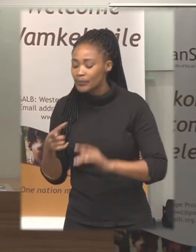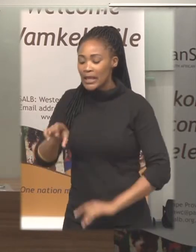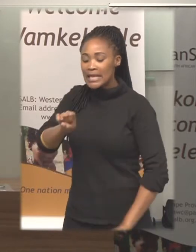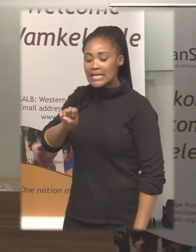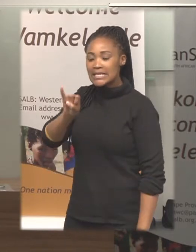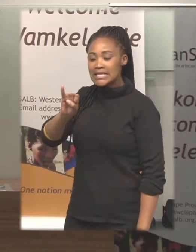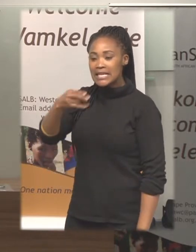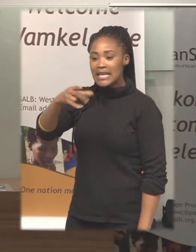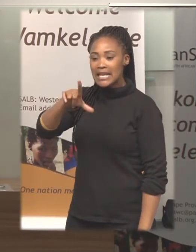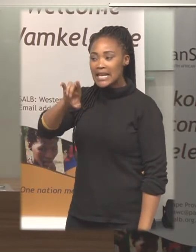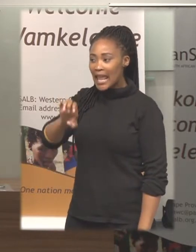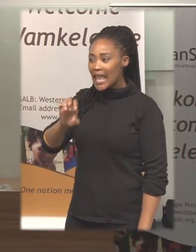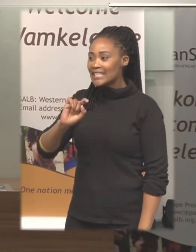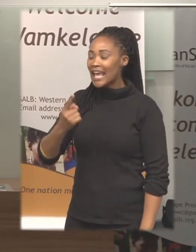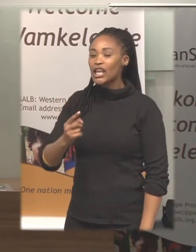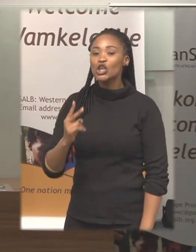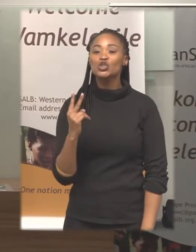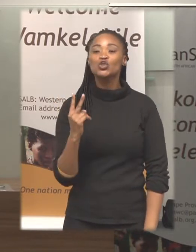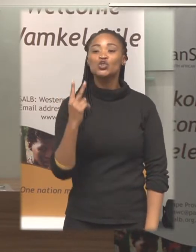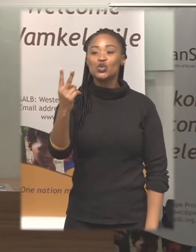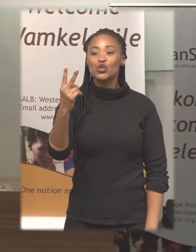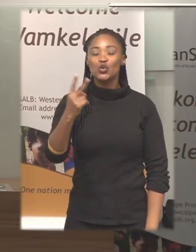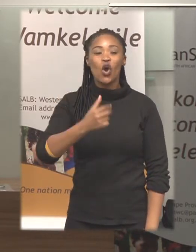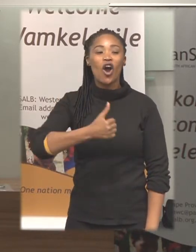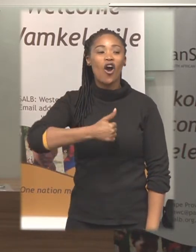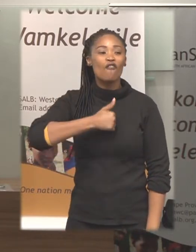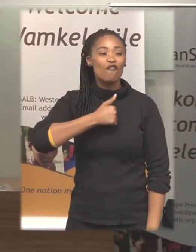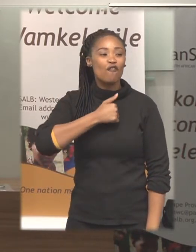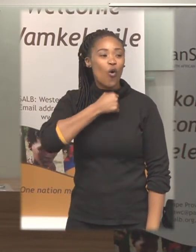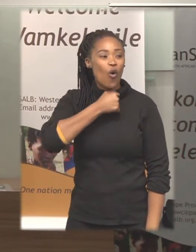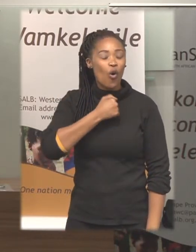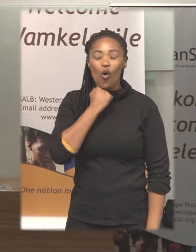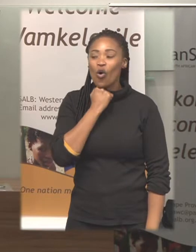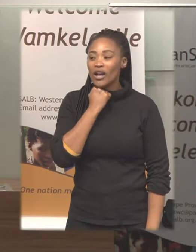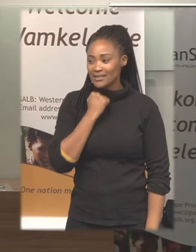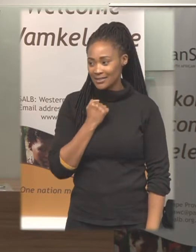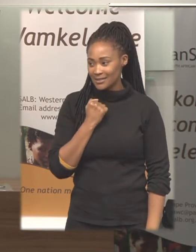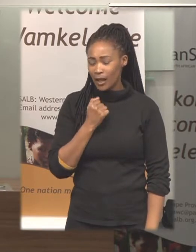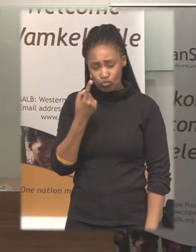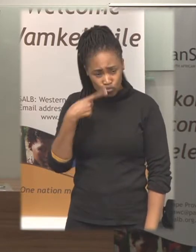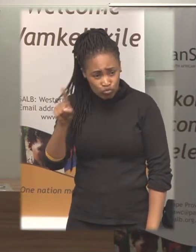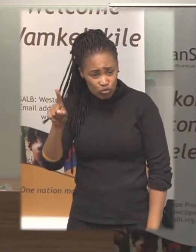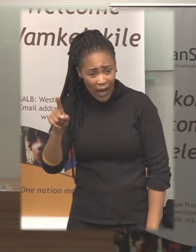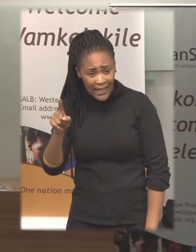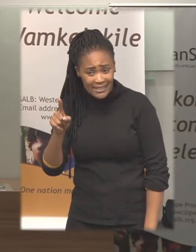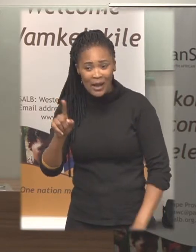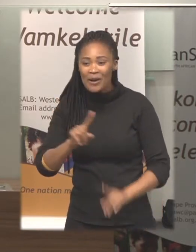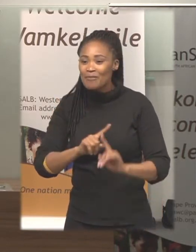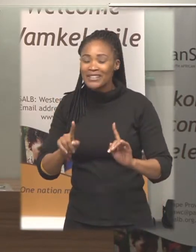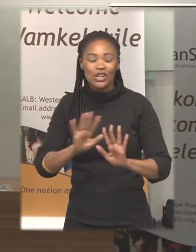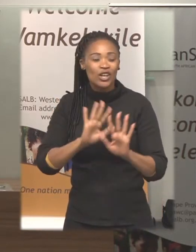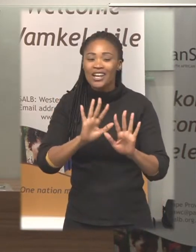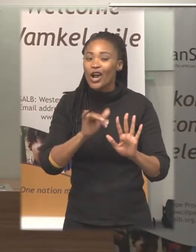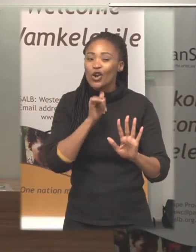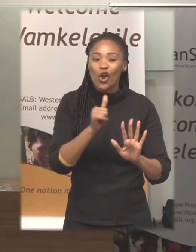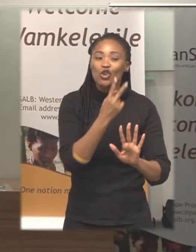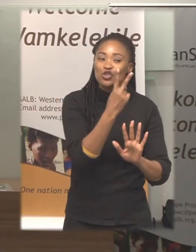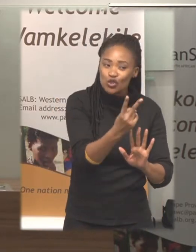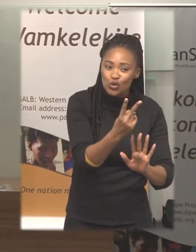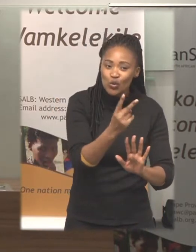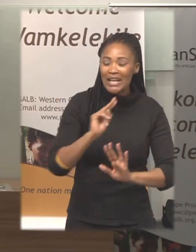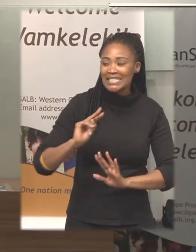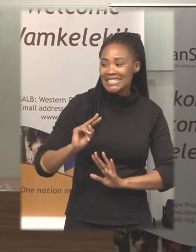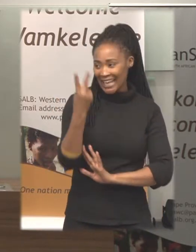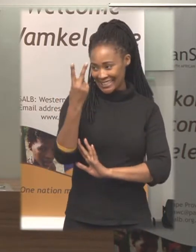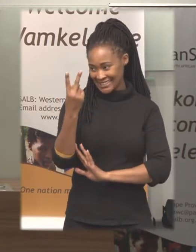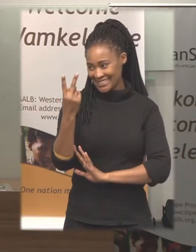says it's the 2 of August, which is the correct answer, but he hasn't used the ordinal number. No, not the 2, the 2nd. Okay, let's remember,